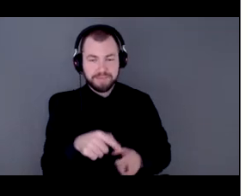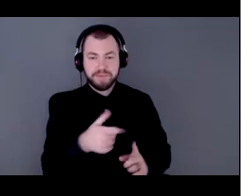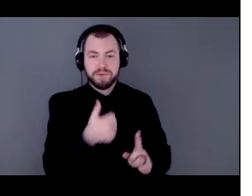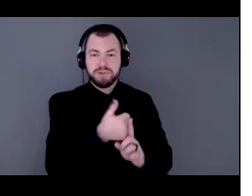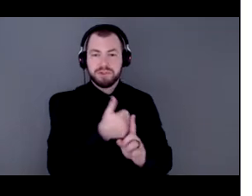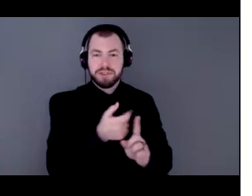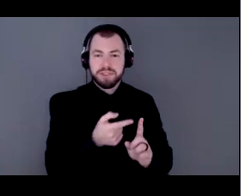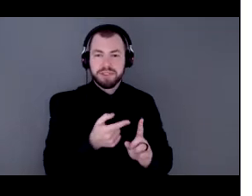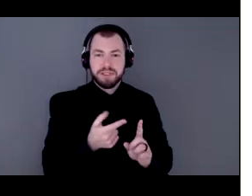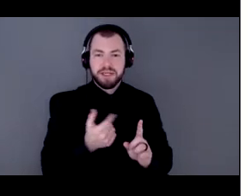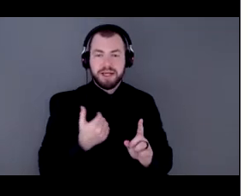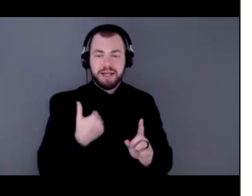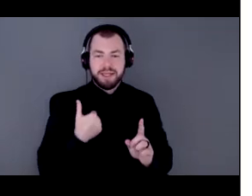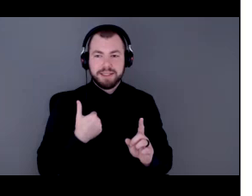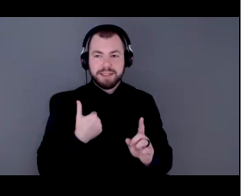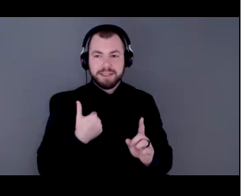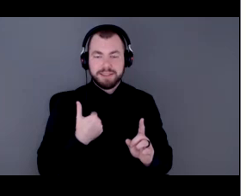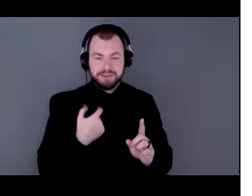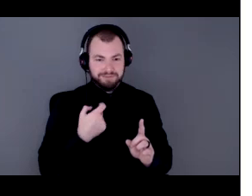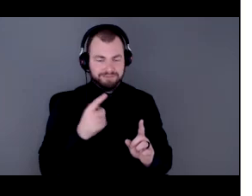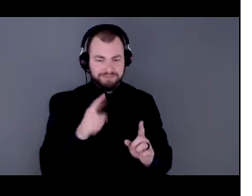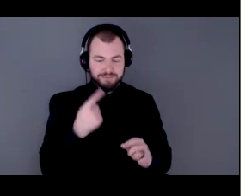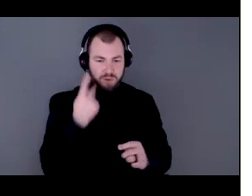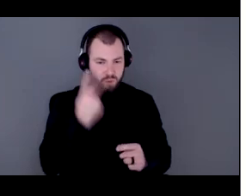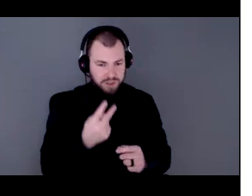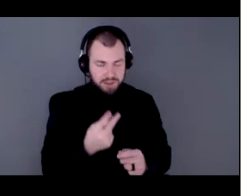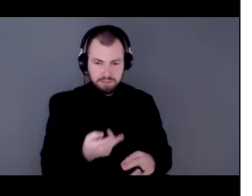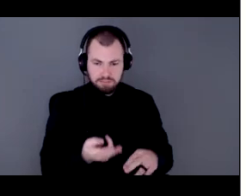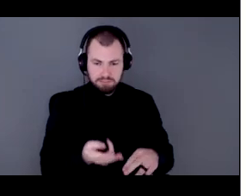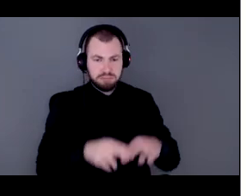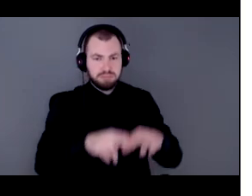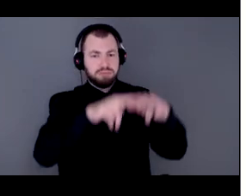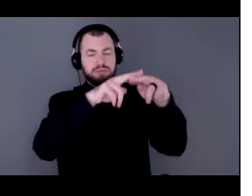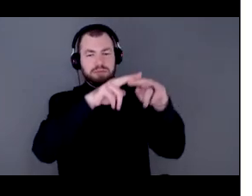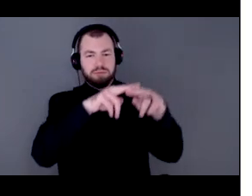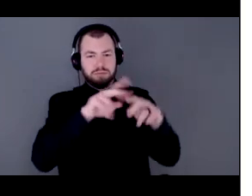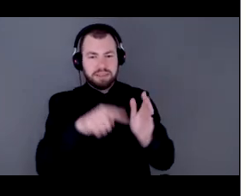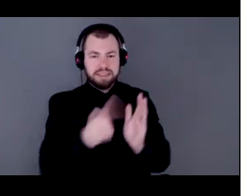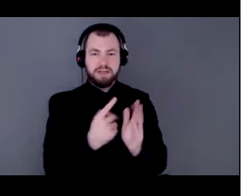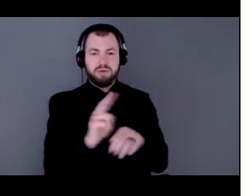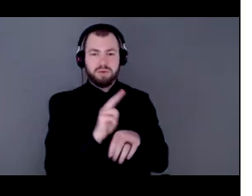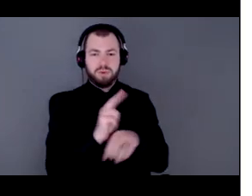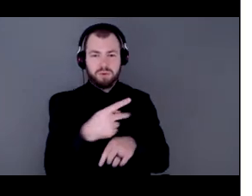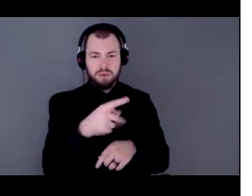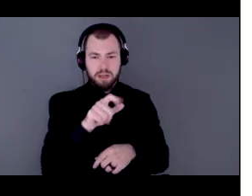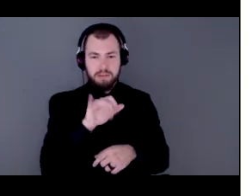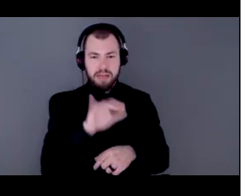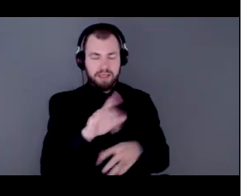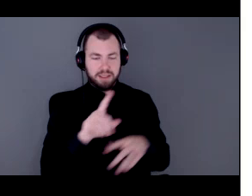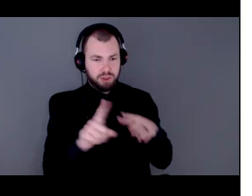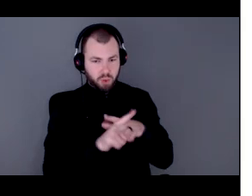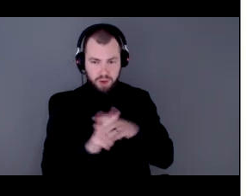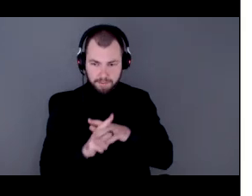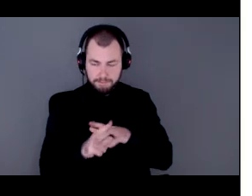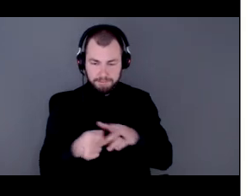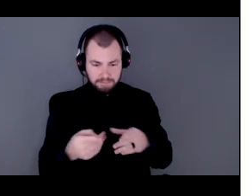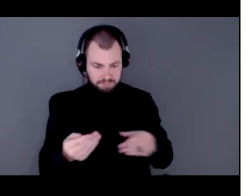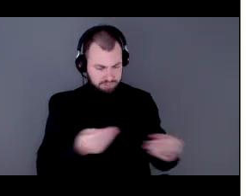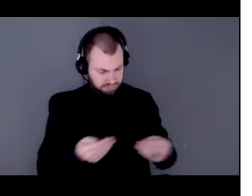she just was witnessing this incredible increase in single-use plastics showing up on the waterfront